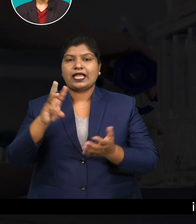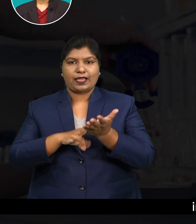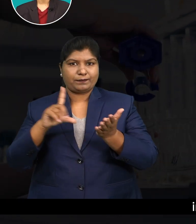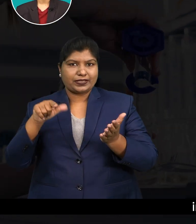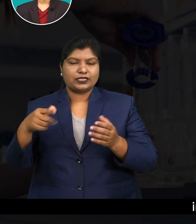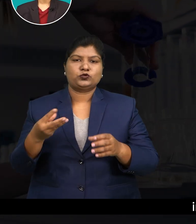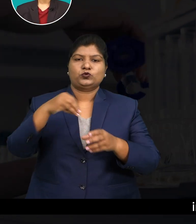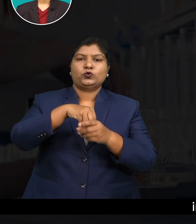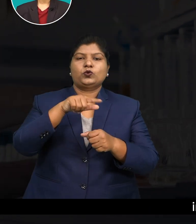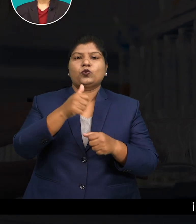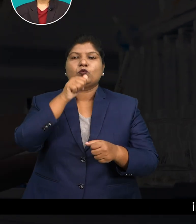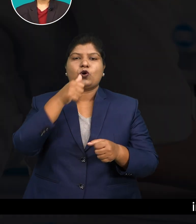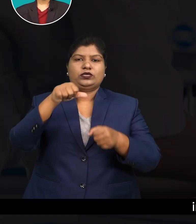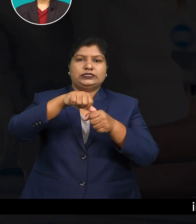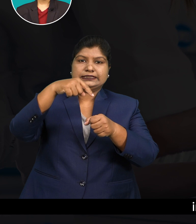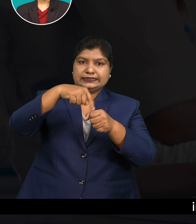water.